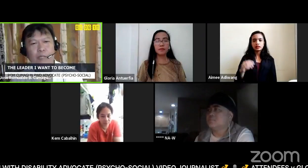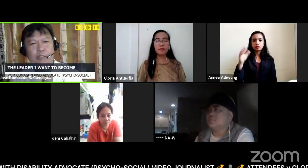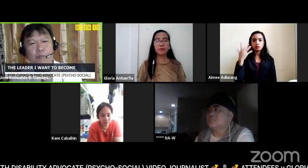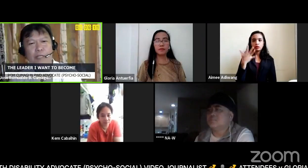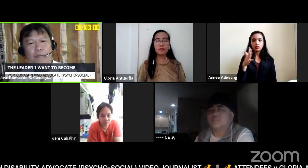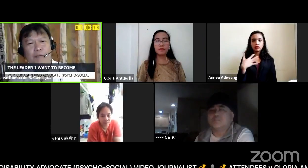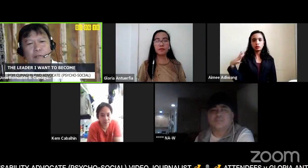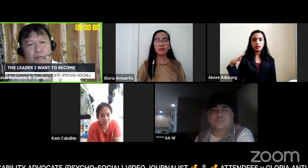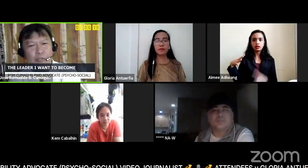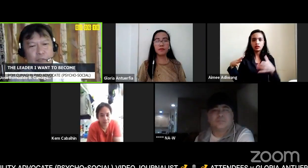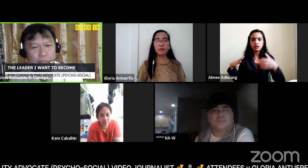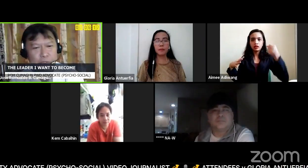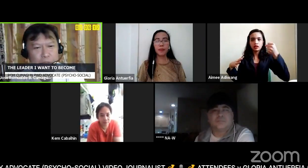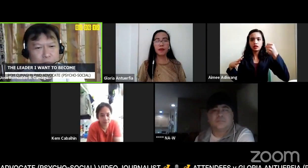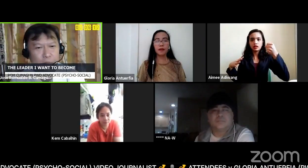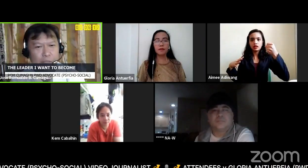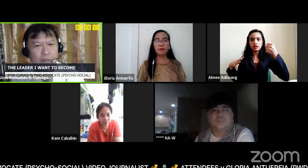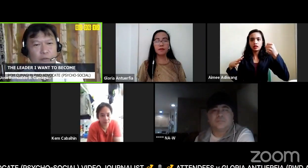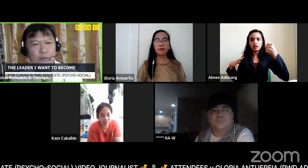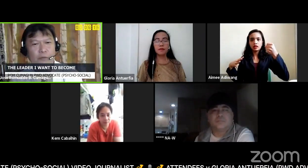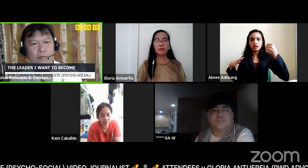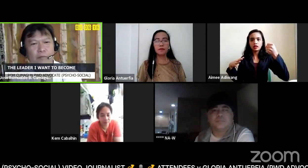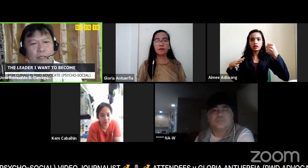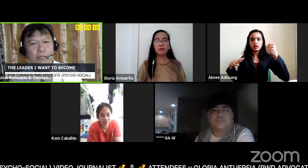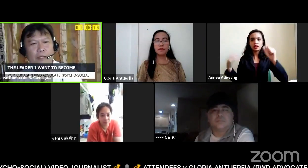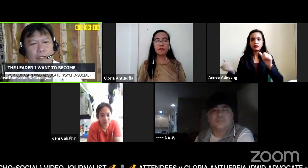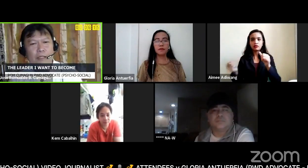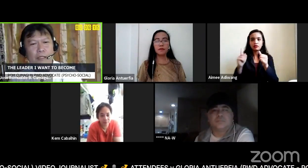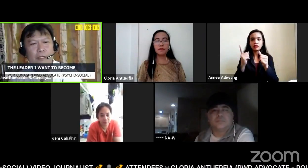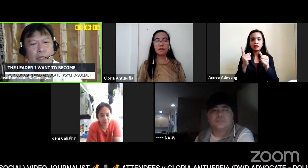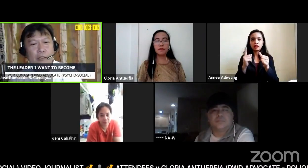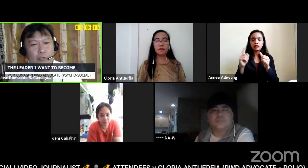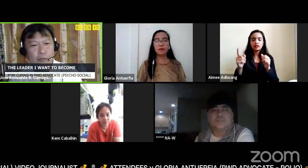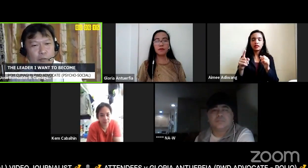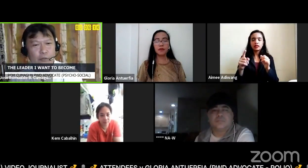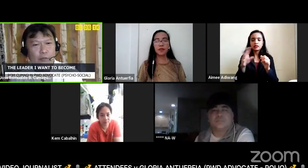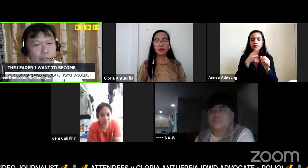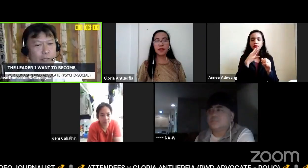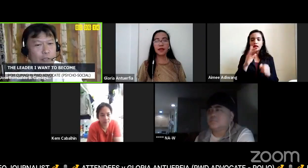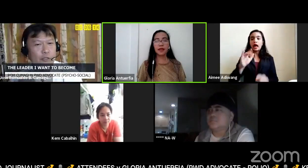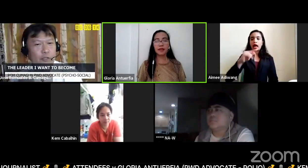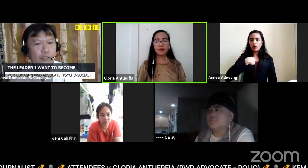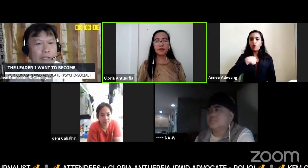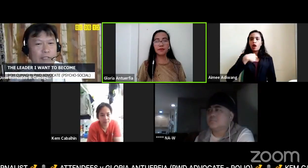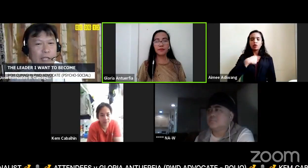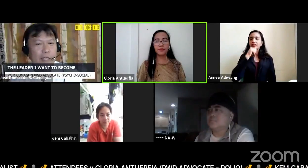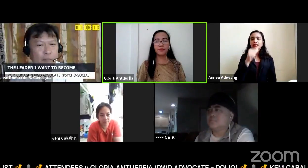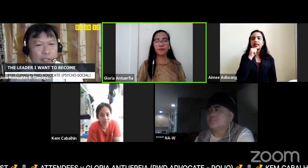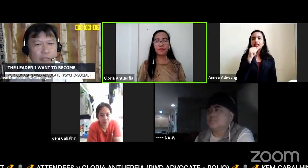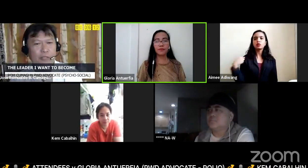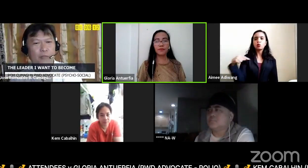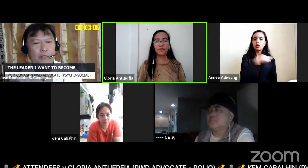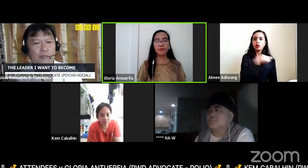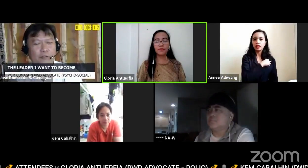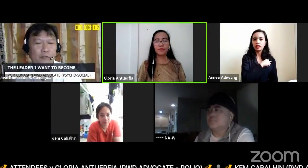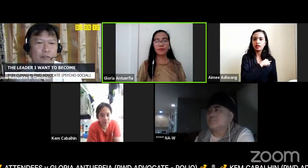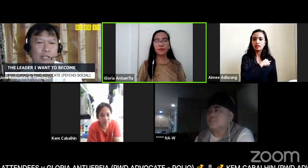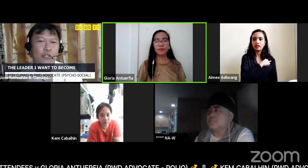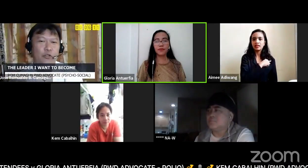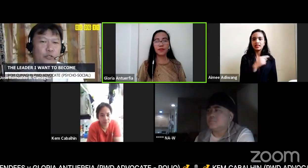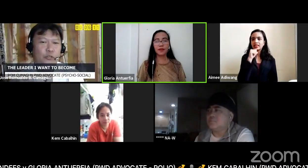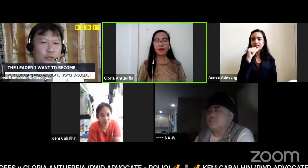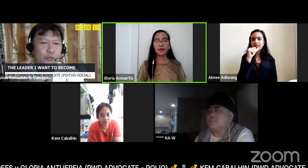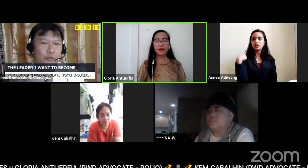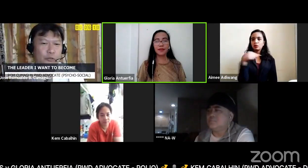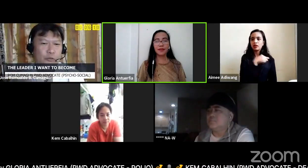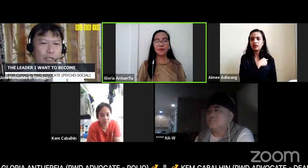like to interrupt you. Please speak from the first person point of view. Okay. Don't okay, You're using the second person point of